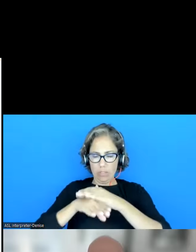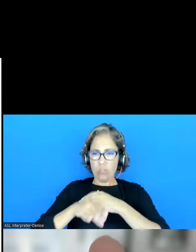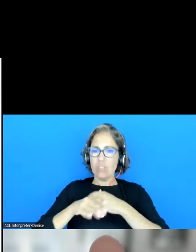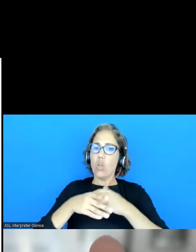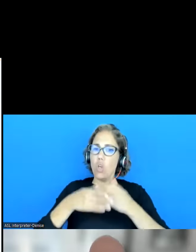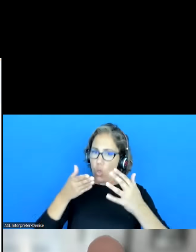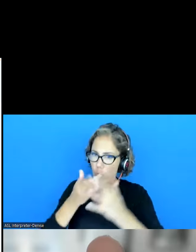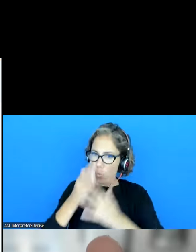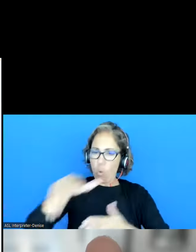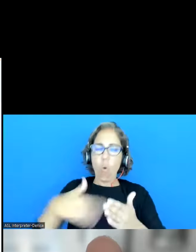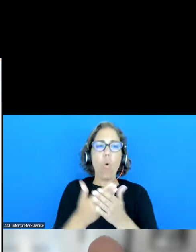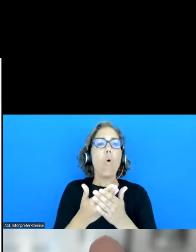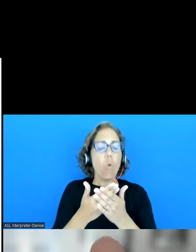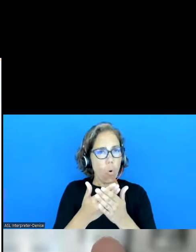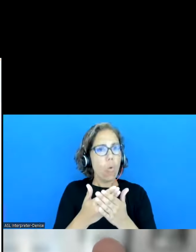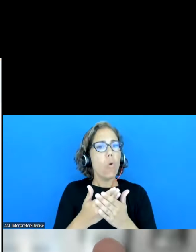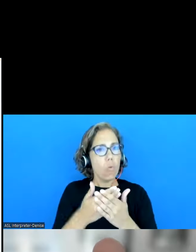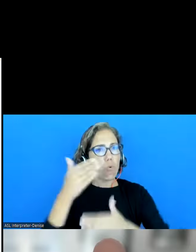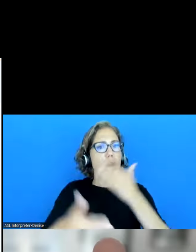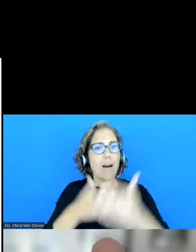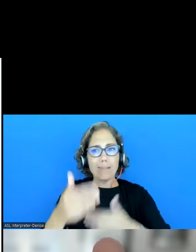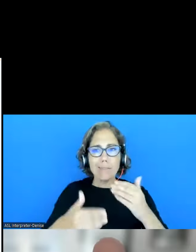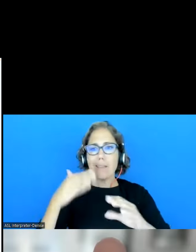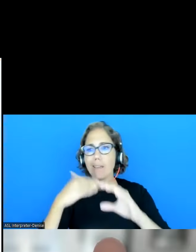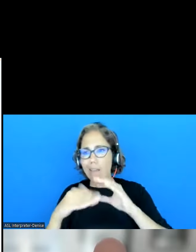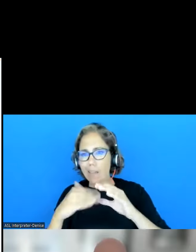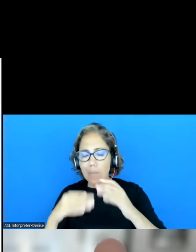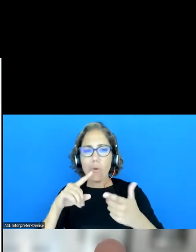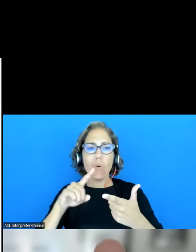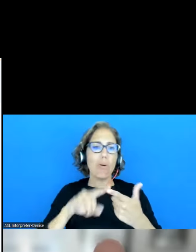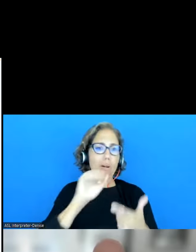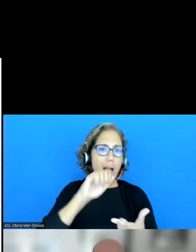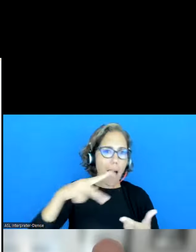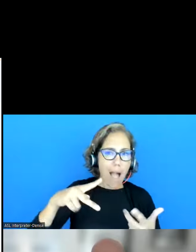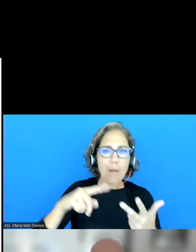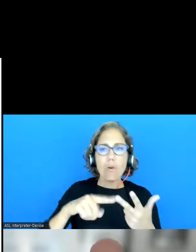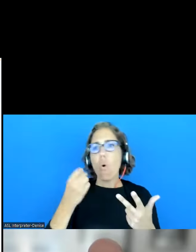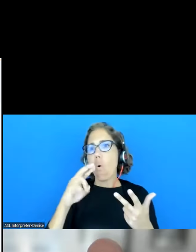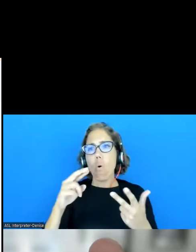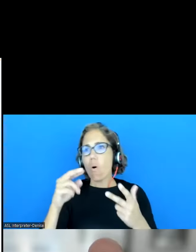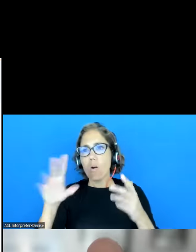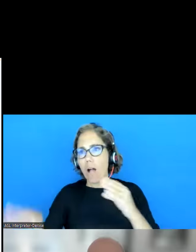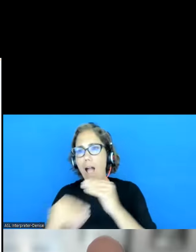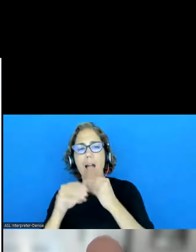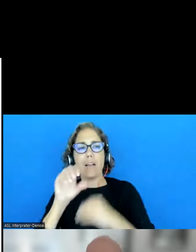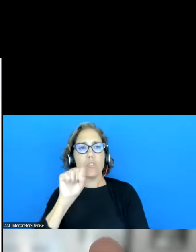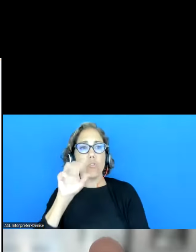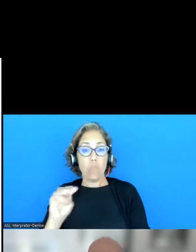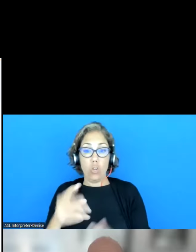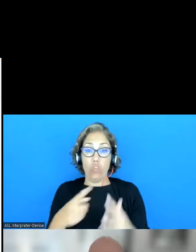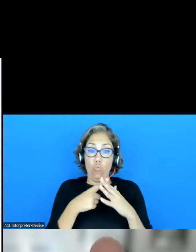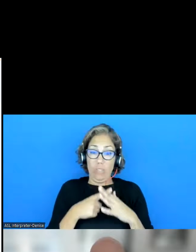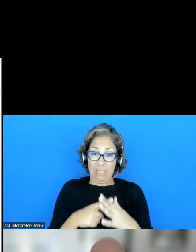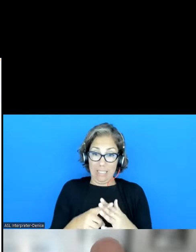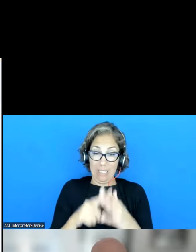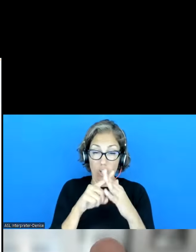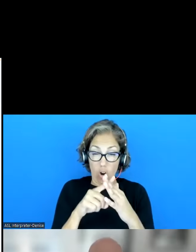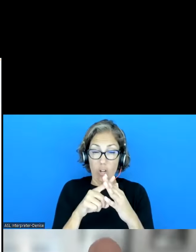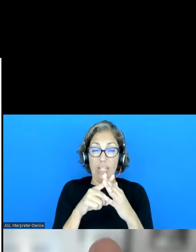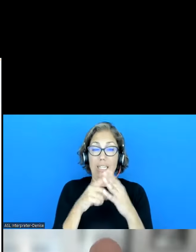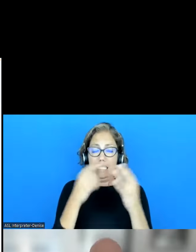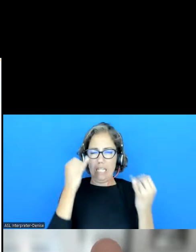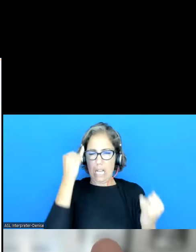app, an email message, or what you're putting on social media. It should be considered from the very moment you start